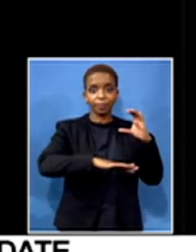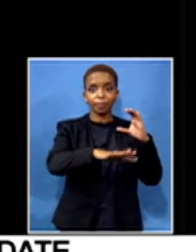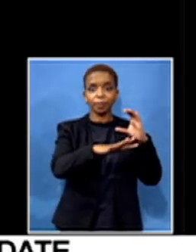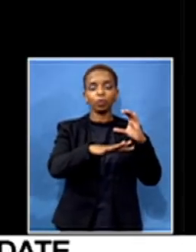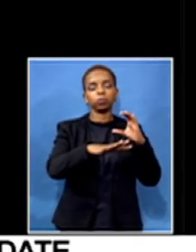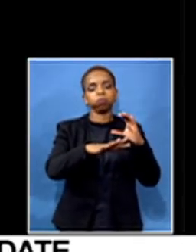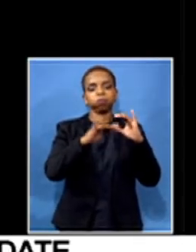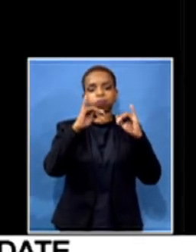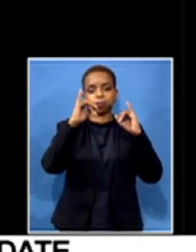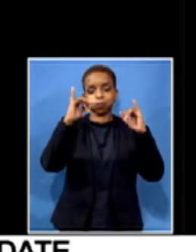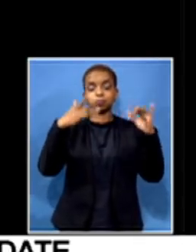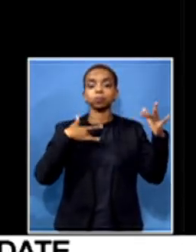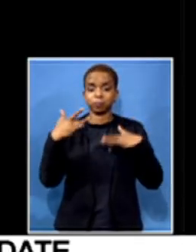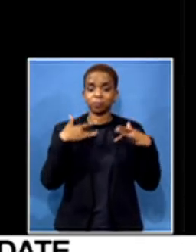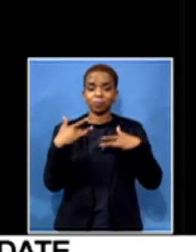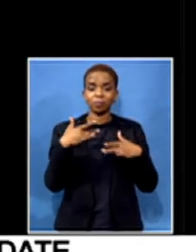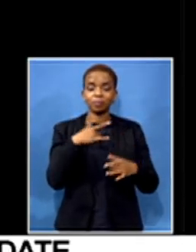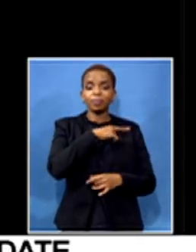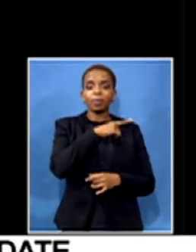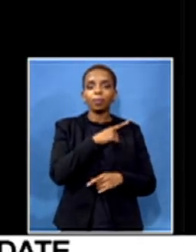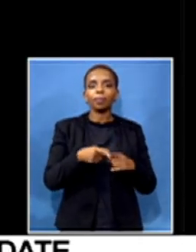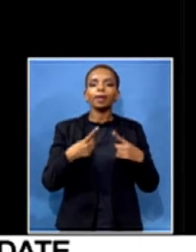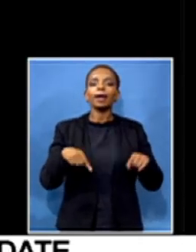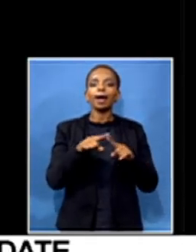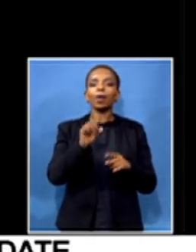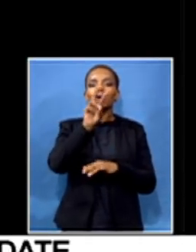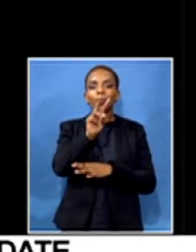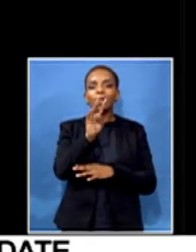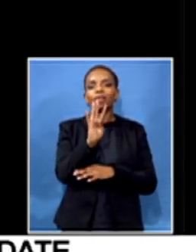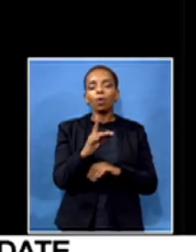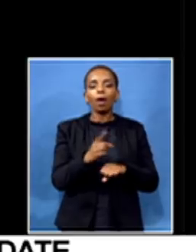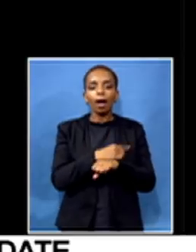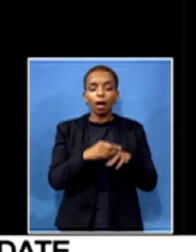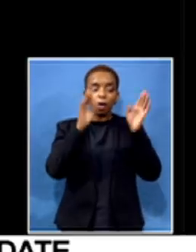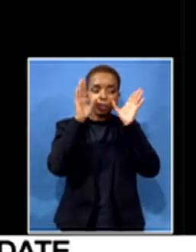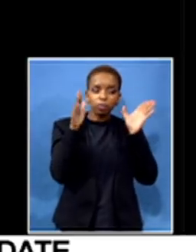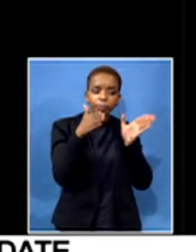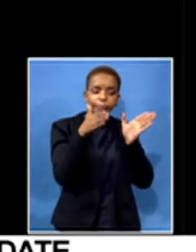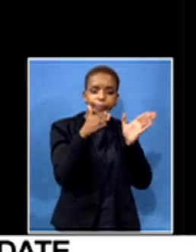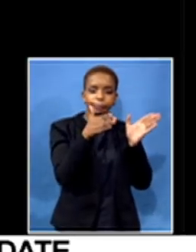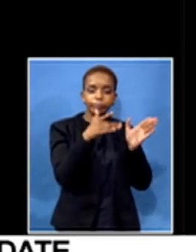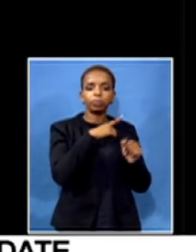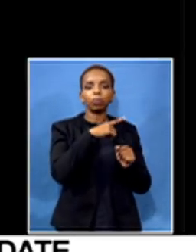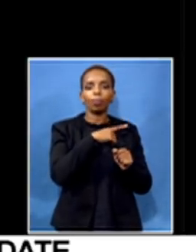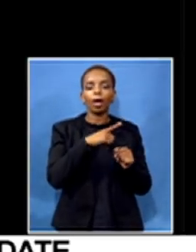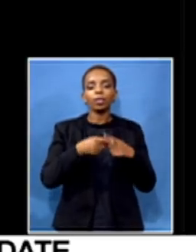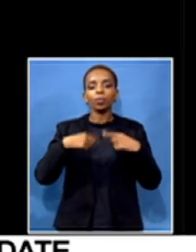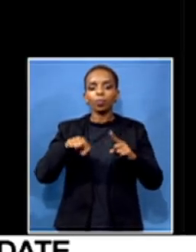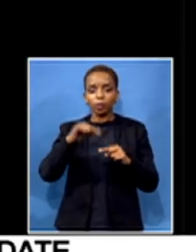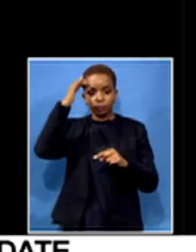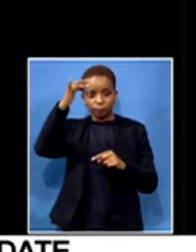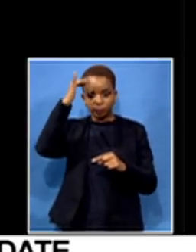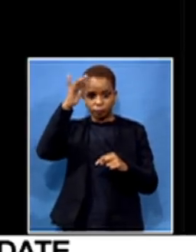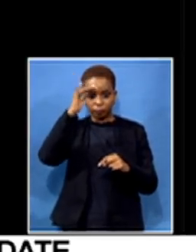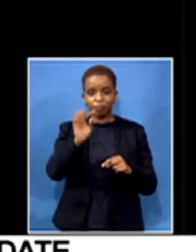really occupying our 24-hour concentration in terms of what else needs to be done to contain the situation